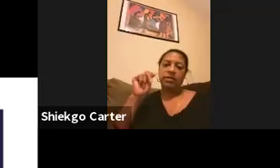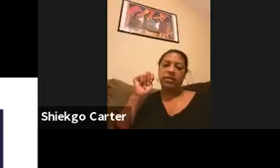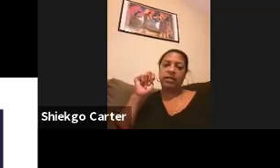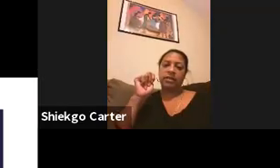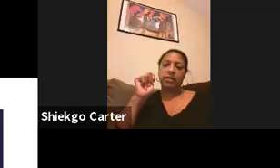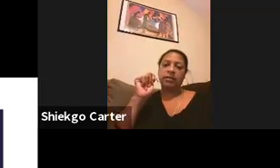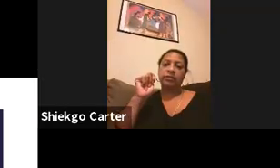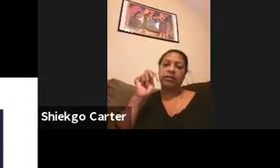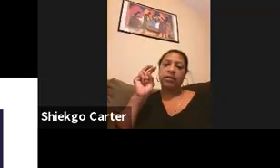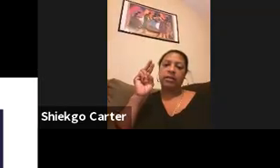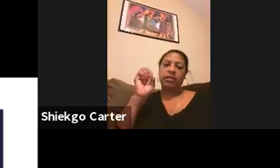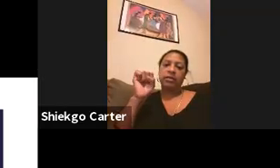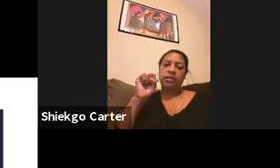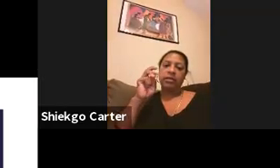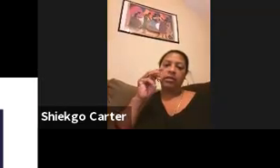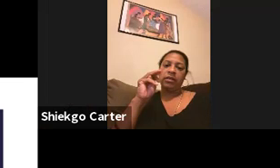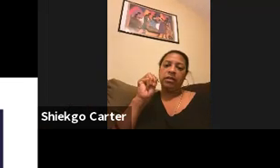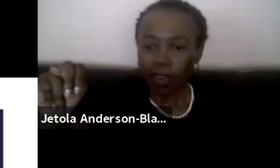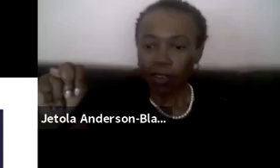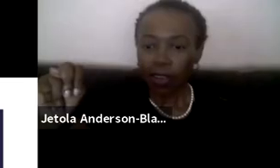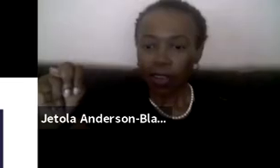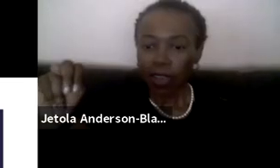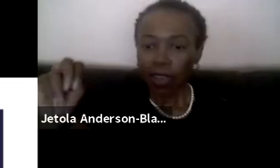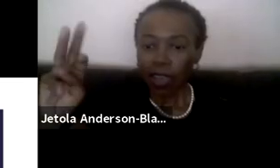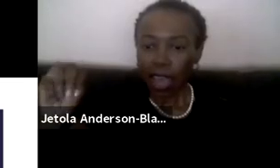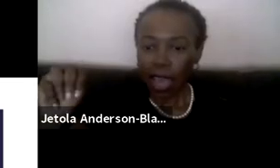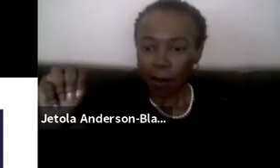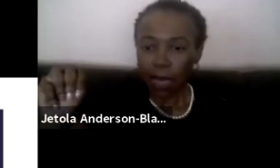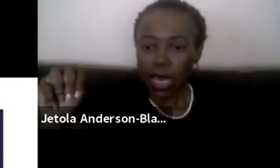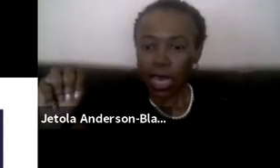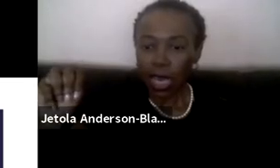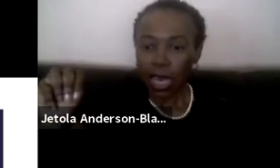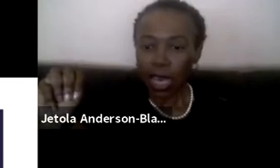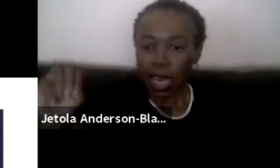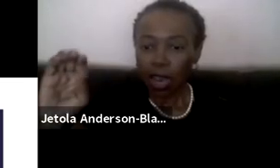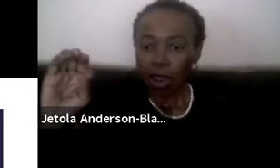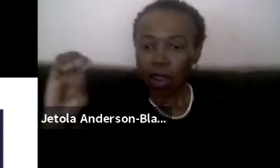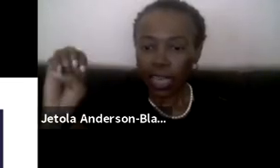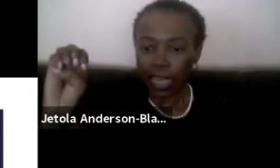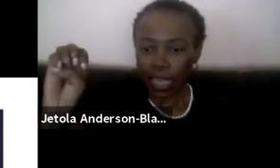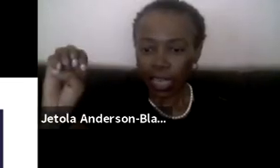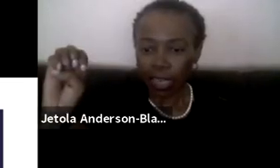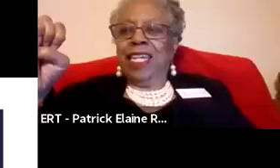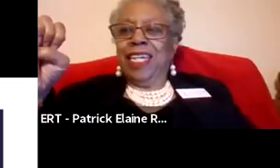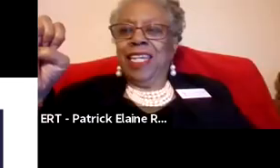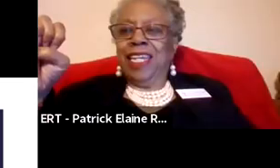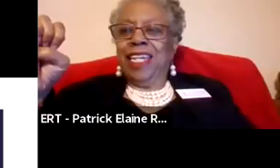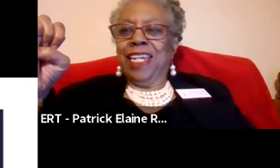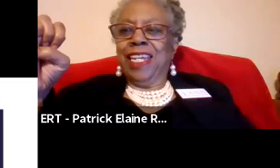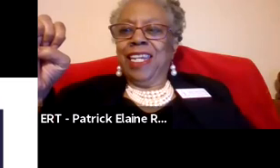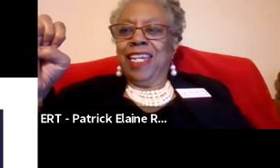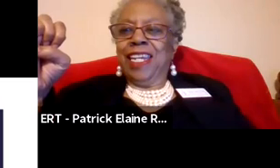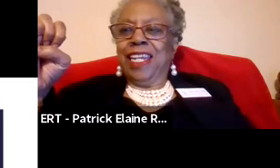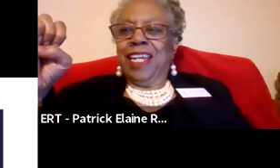S. T. E. N. S. M. M. E. E.